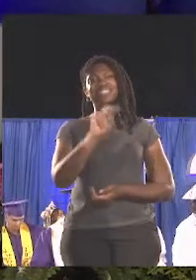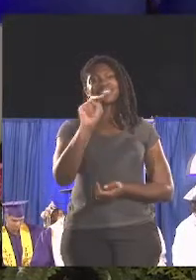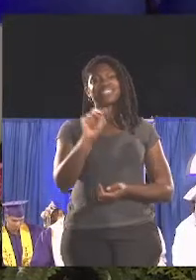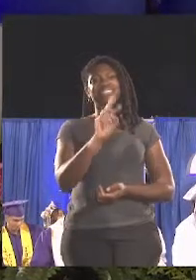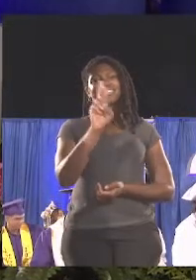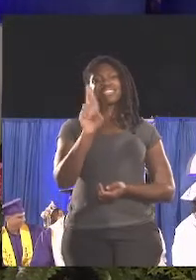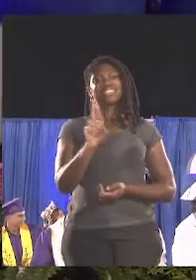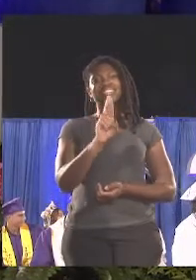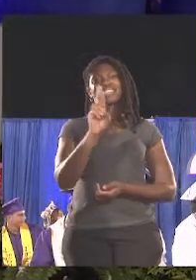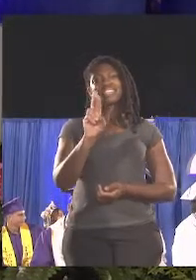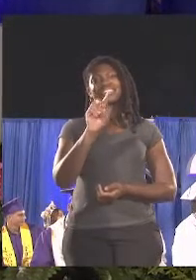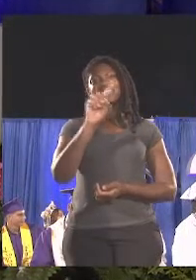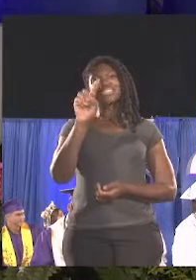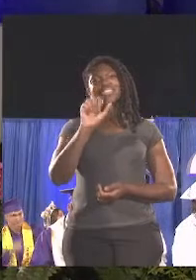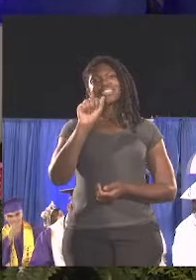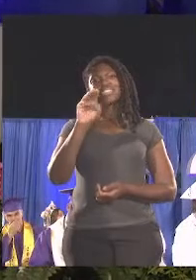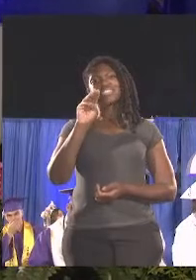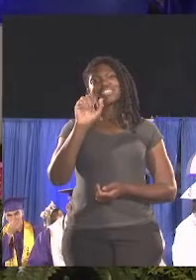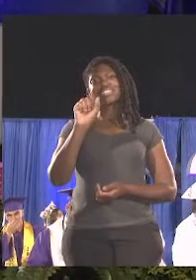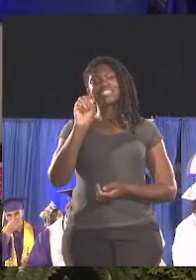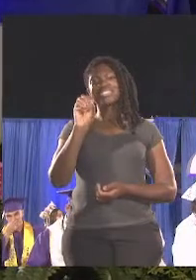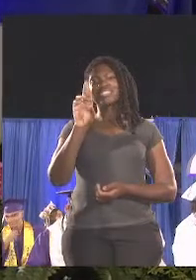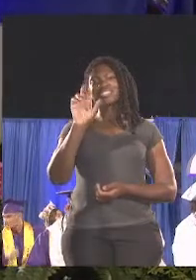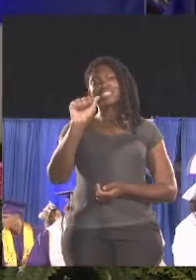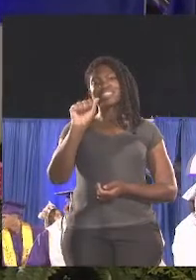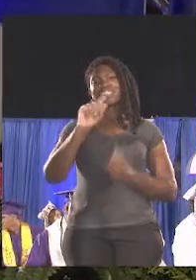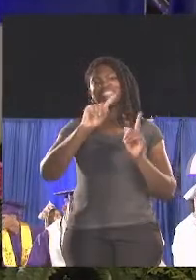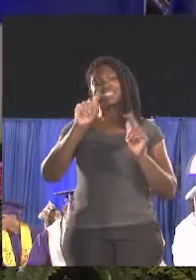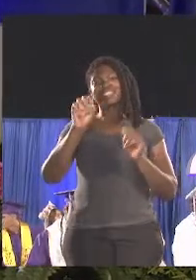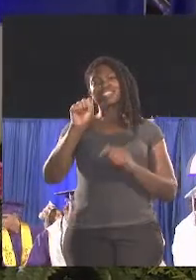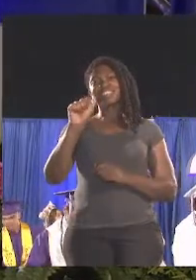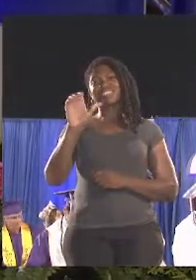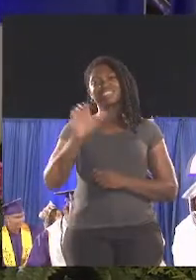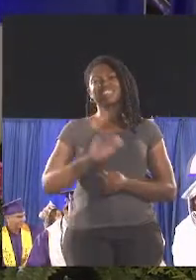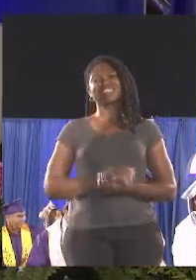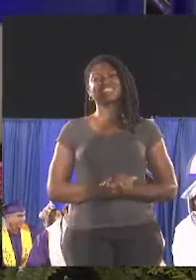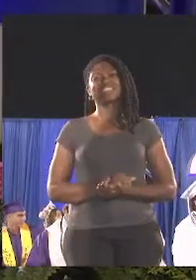Natalie R. Samora, San Antonio College.